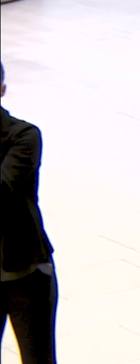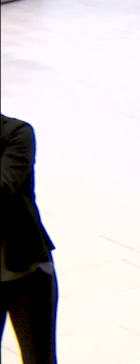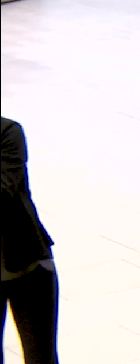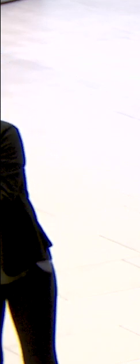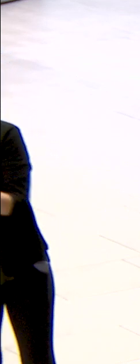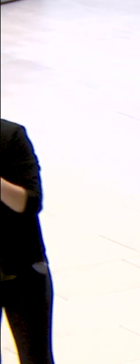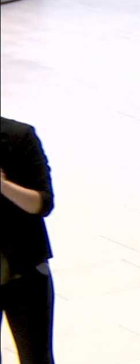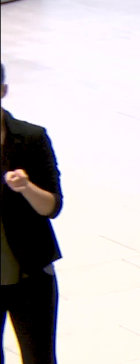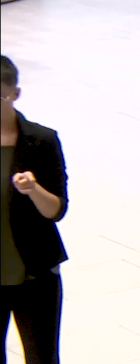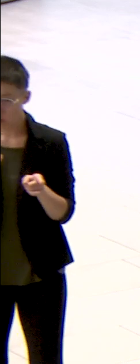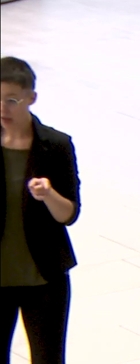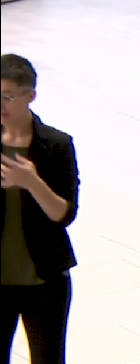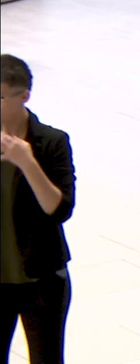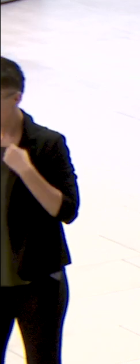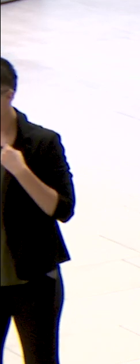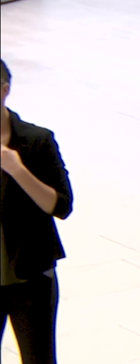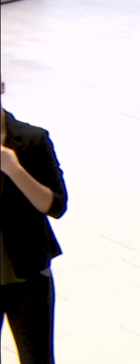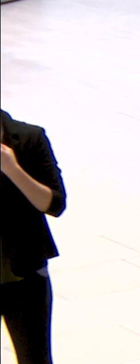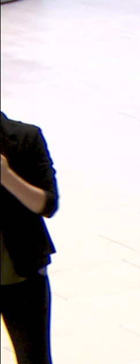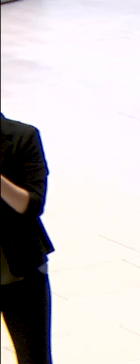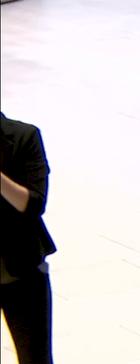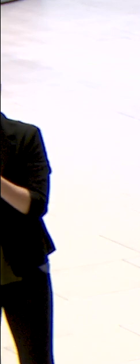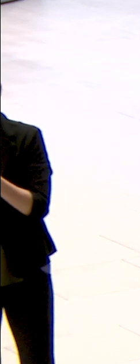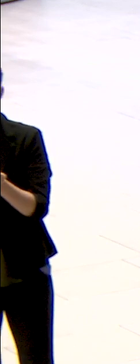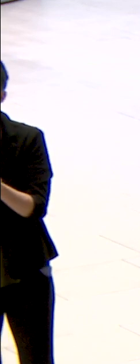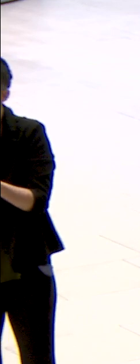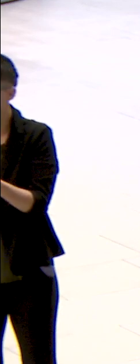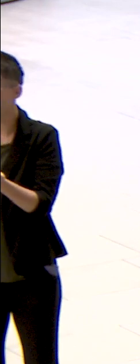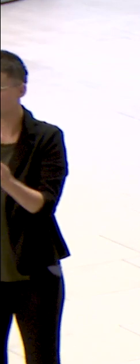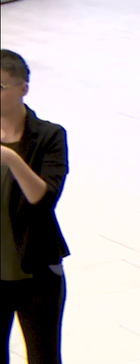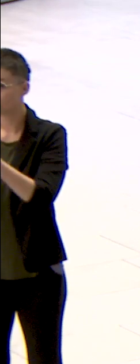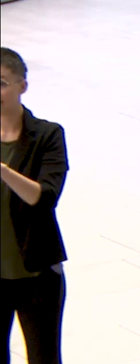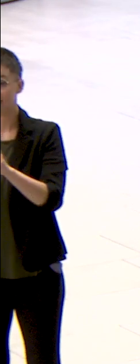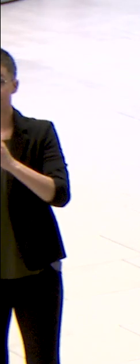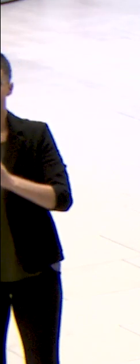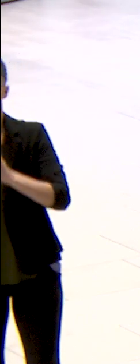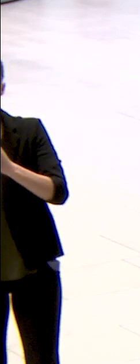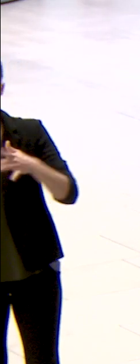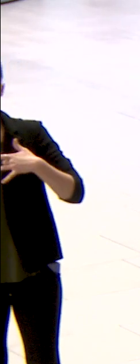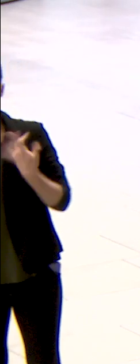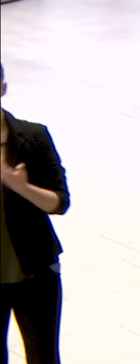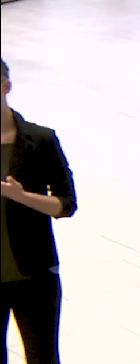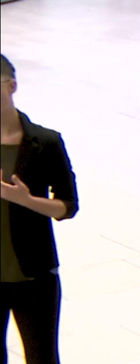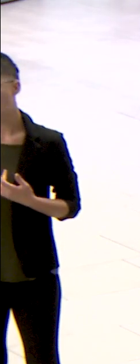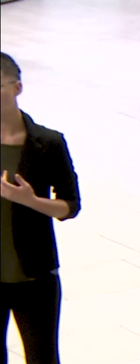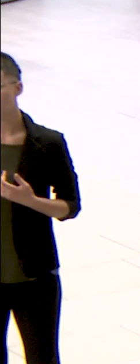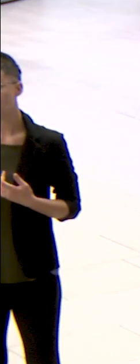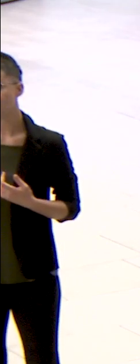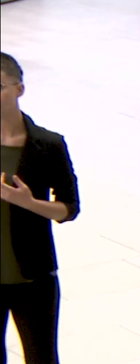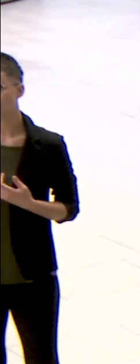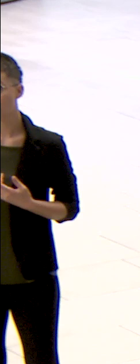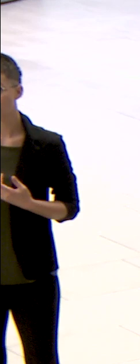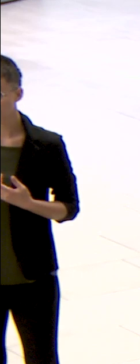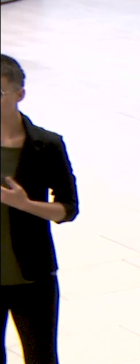in it. And that is true. I absolutely agree that if you're creating an event, I know, you know, Ana Flores from We All Grow, same